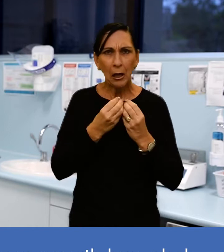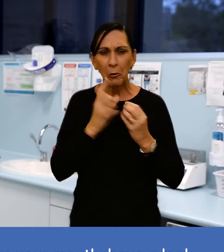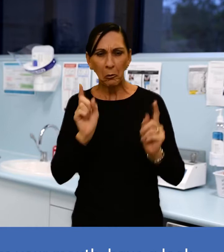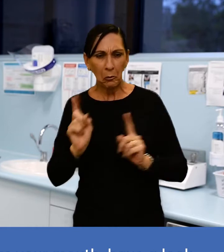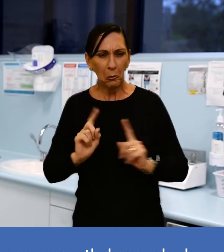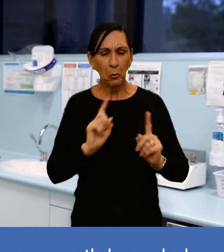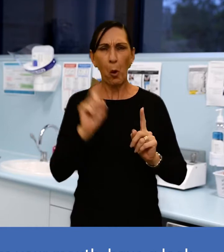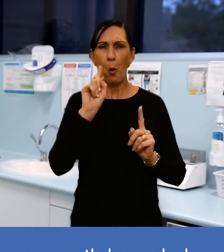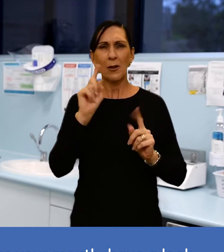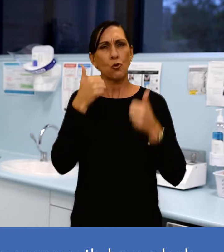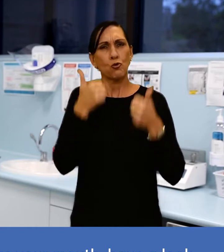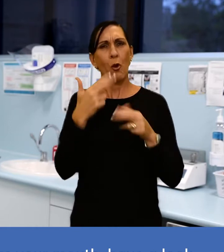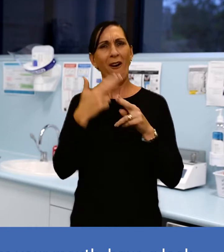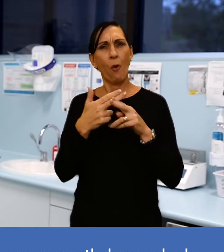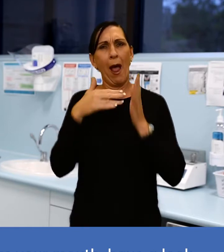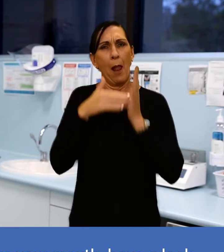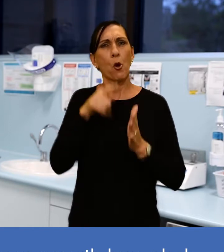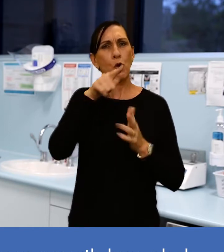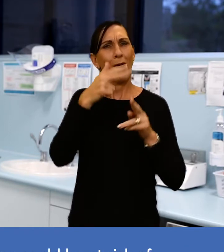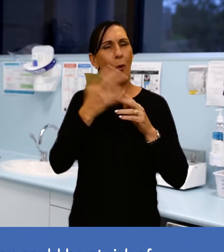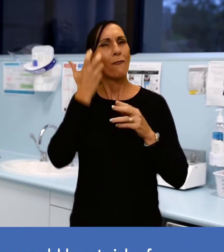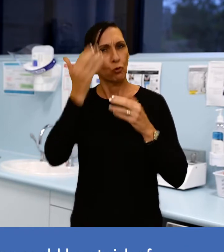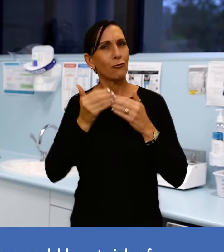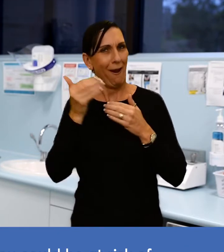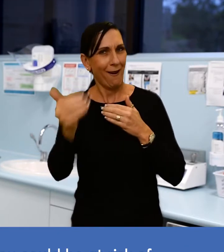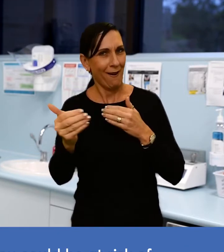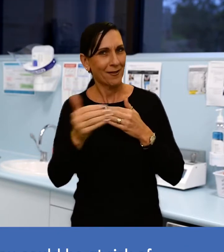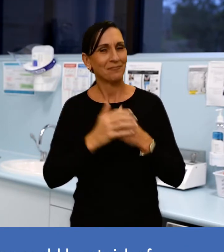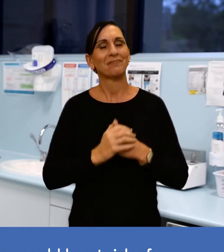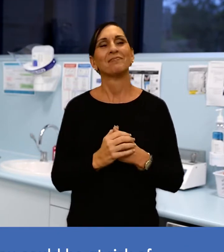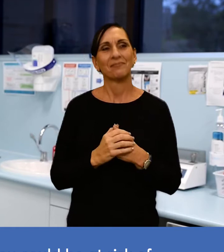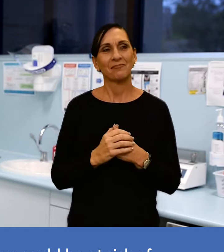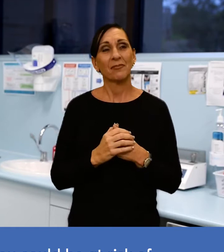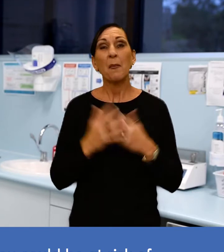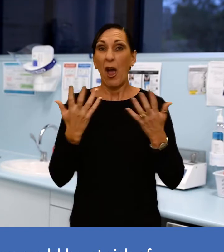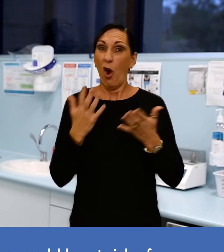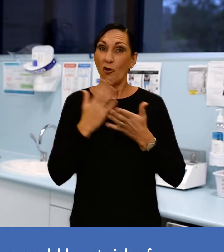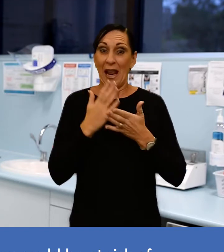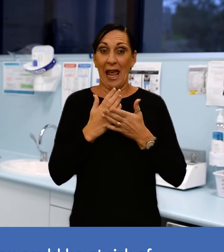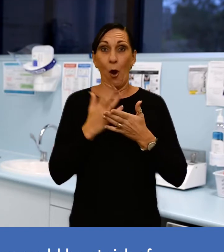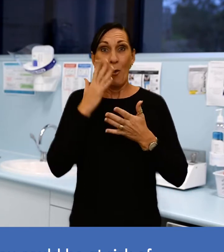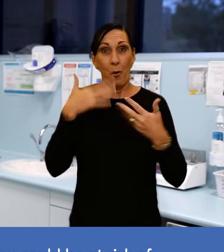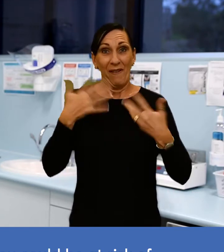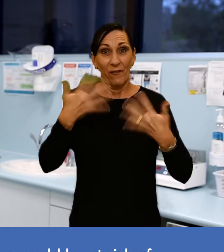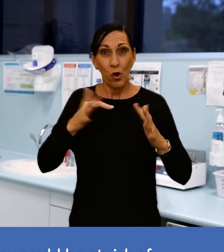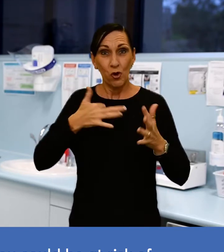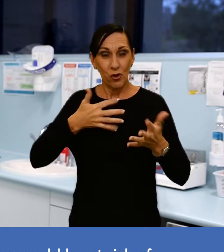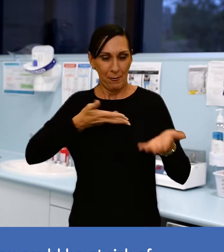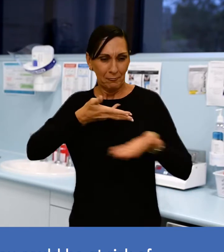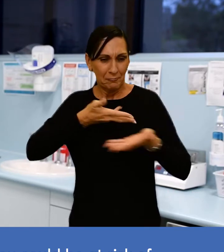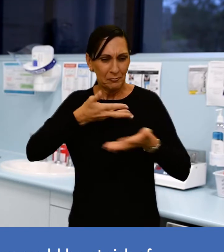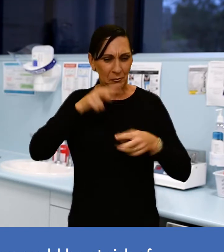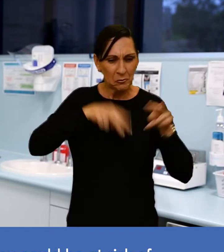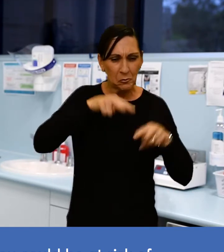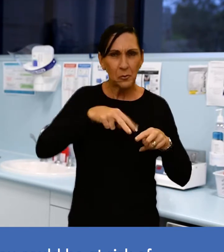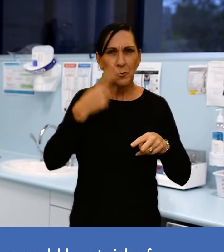to work out then a plan for what we're going to do. But ideally, after that, we've decided whether or not